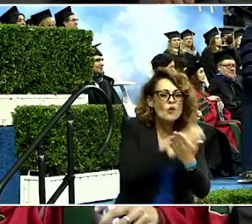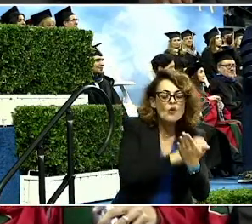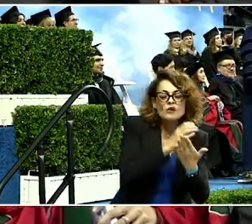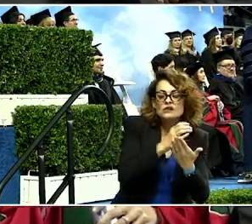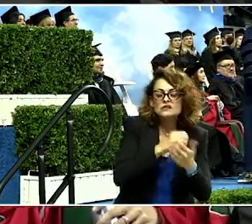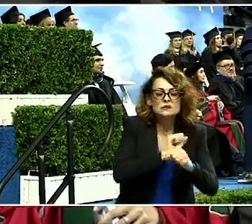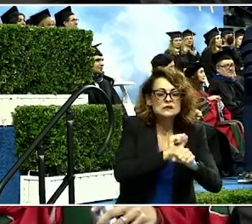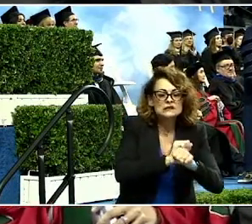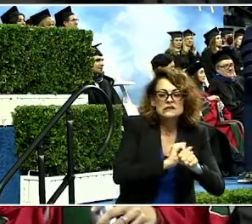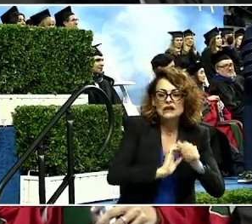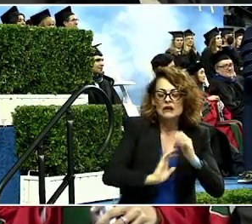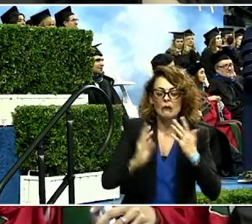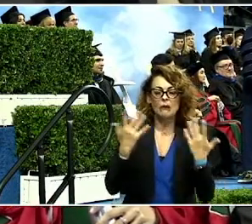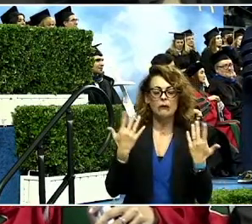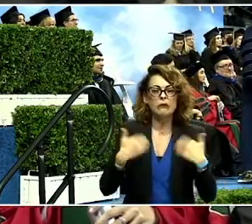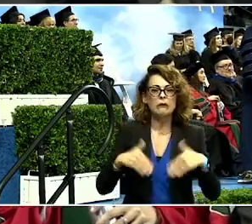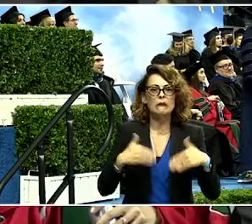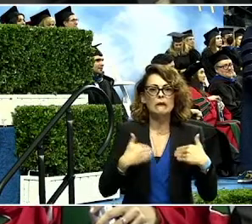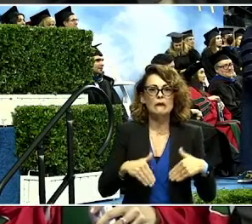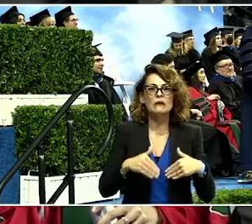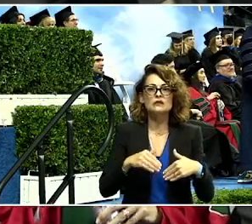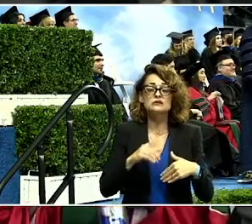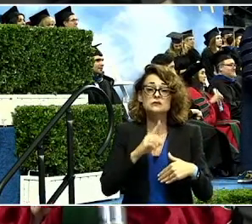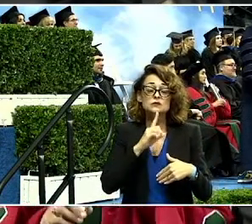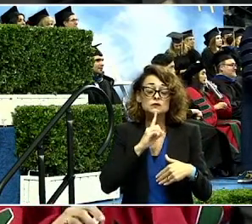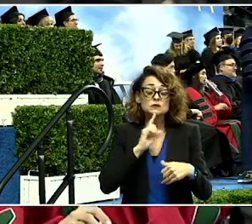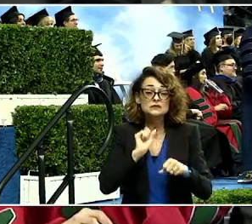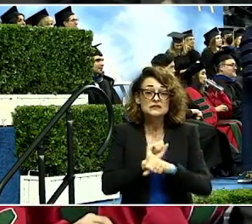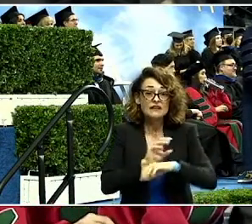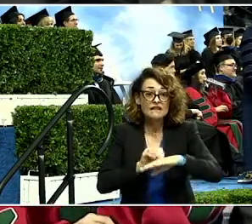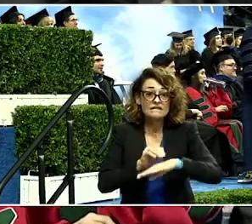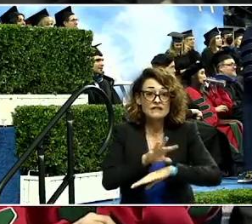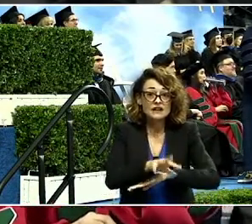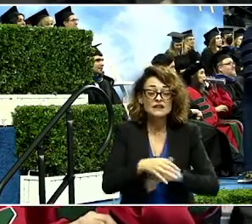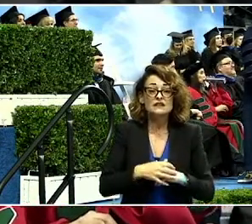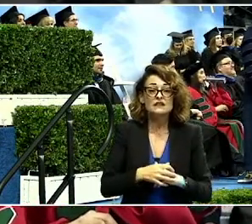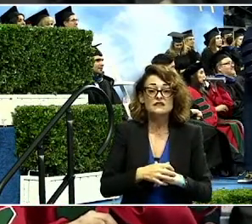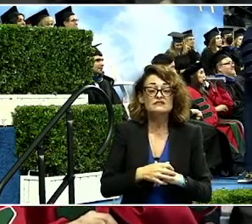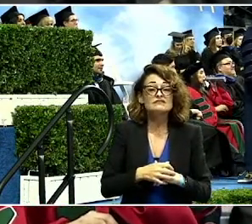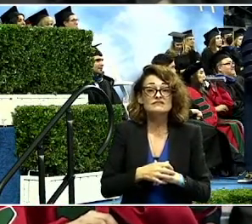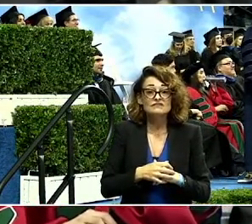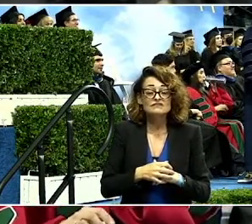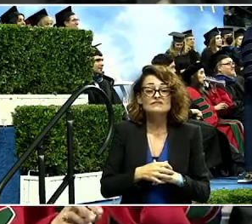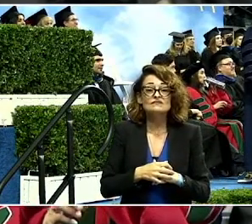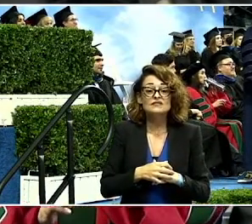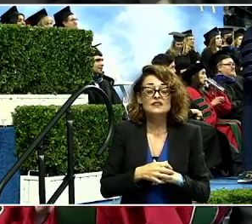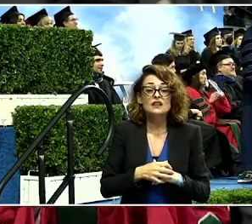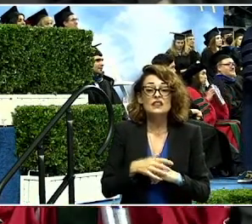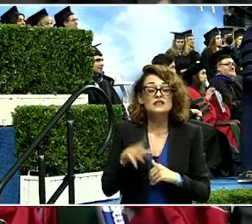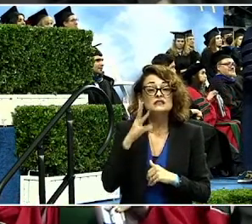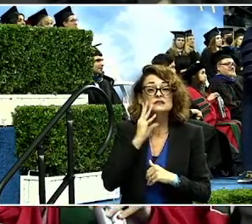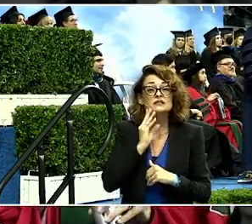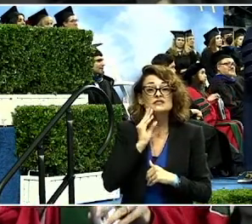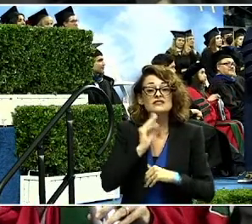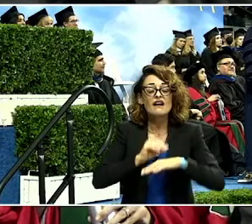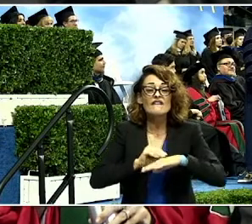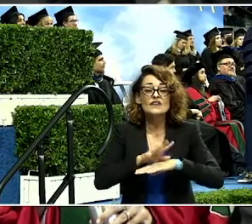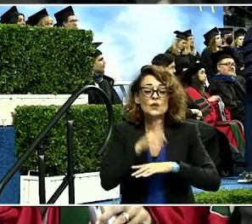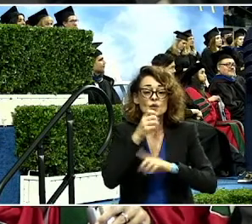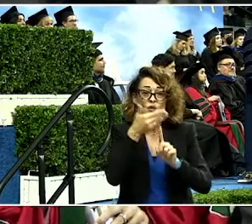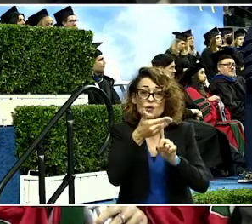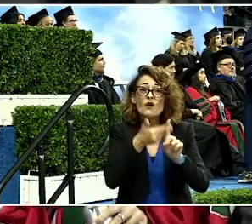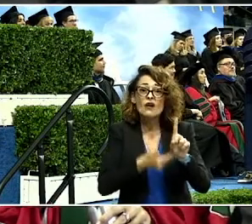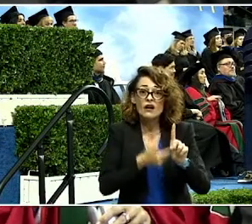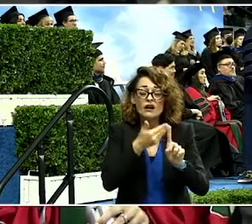your burgeoning career. Certainly all that's true. And ultimately, these experiences also really shaped you. These are